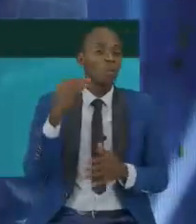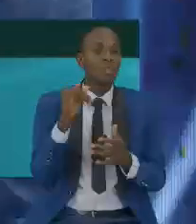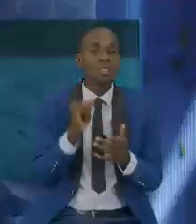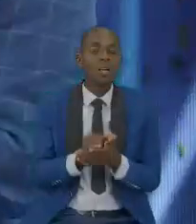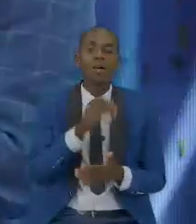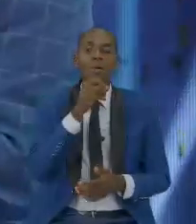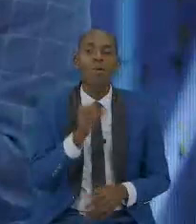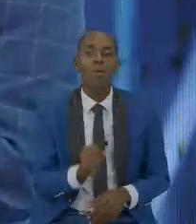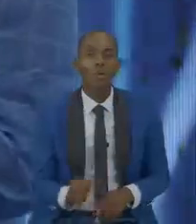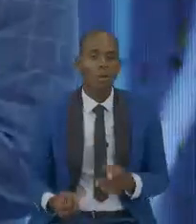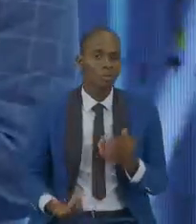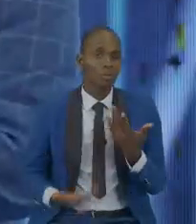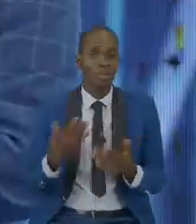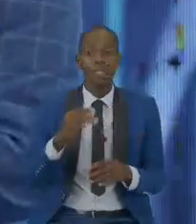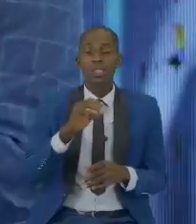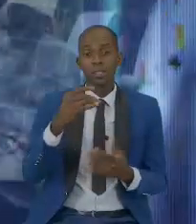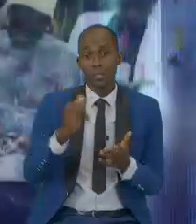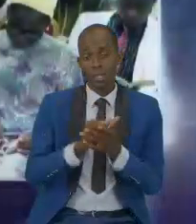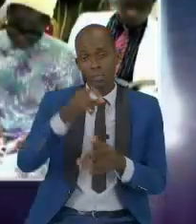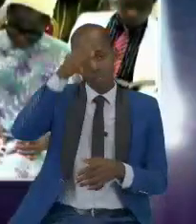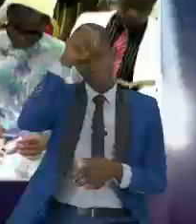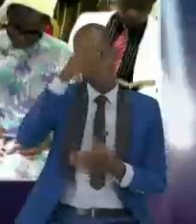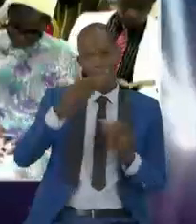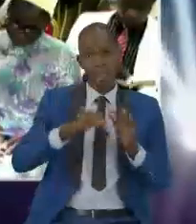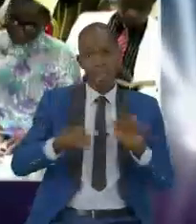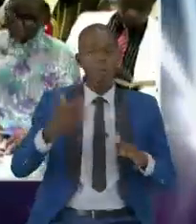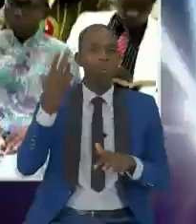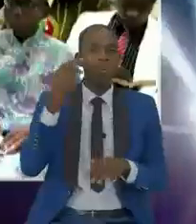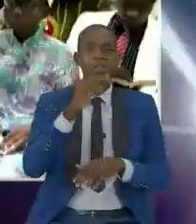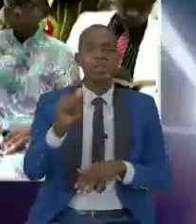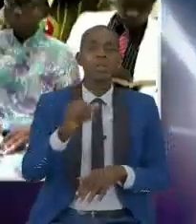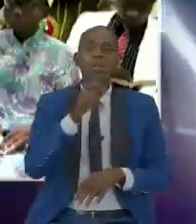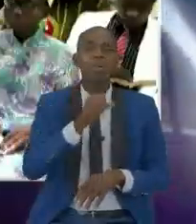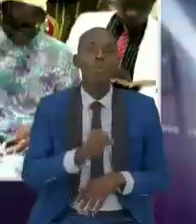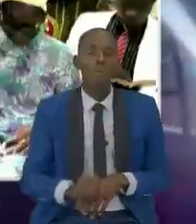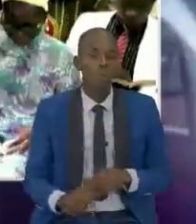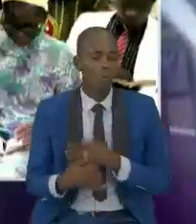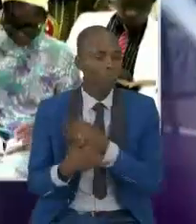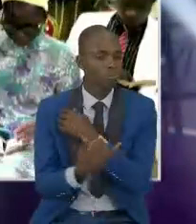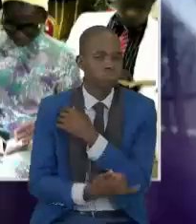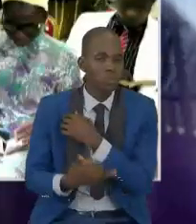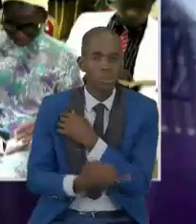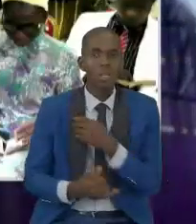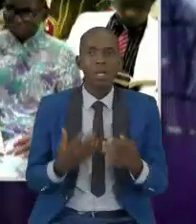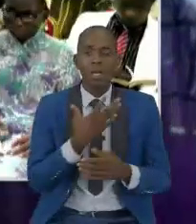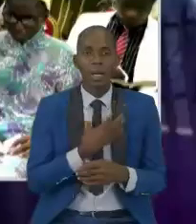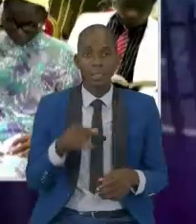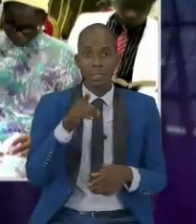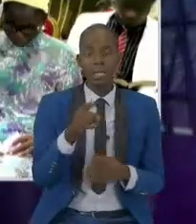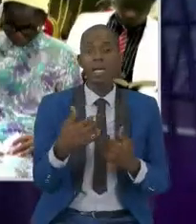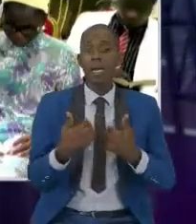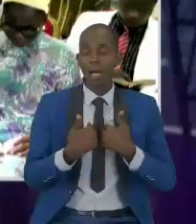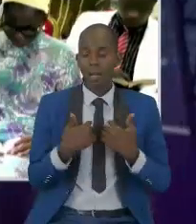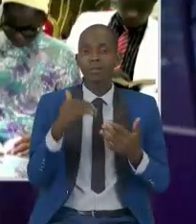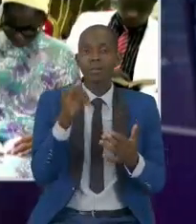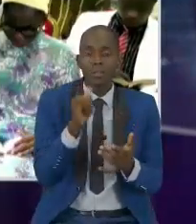furnace. Egypt was an ancient country, ancient nation, and they had that ancient